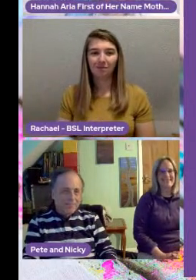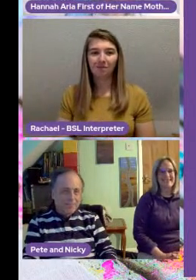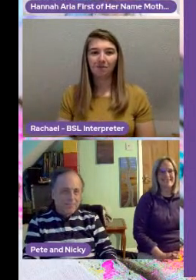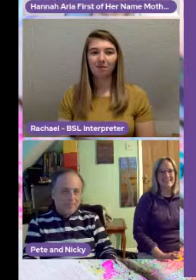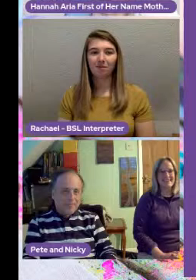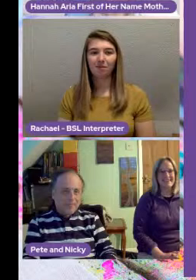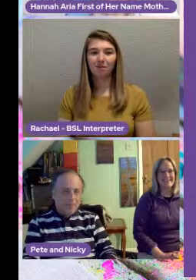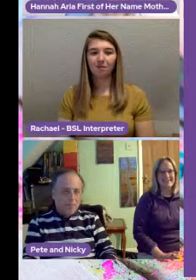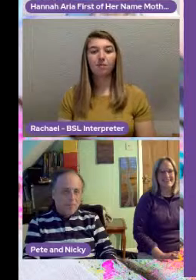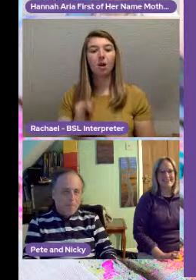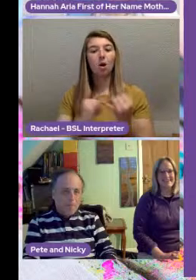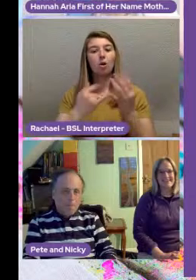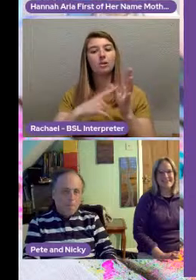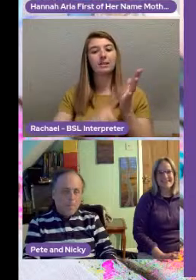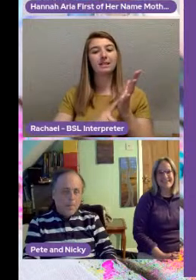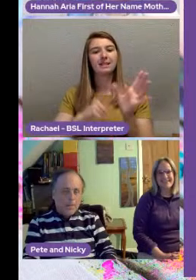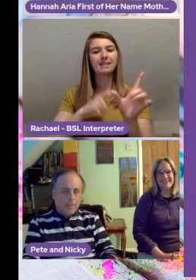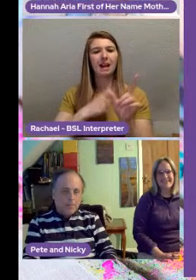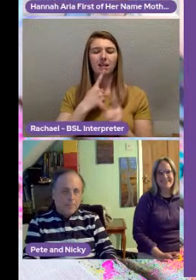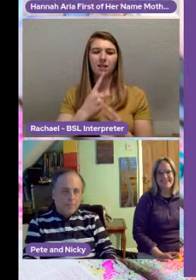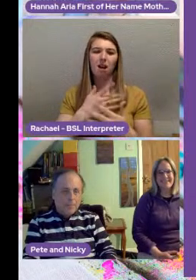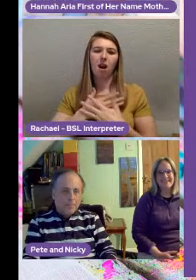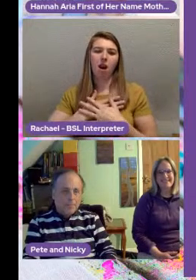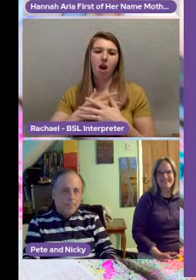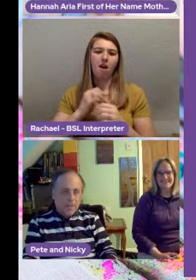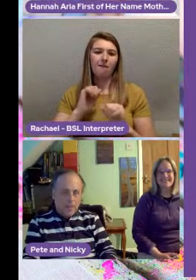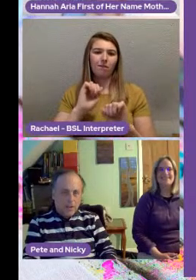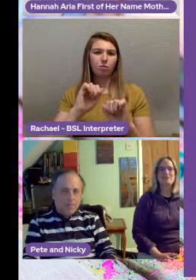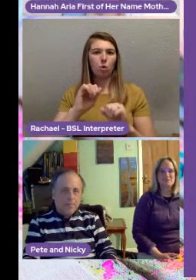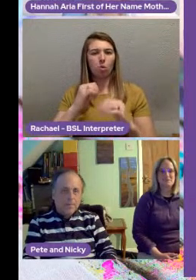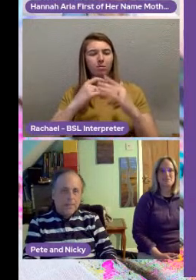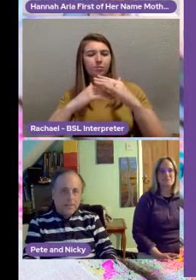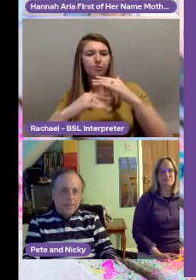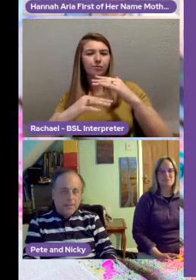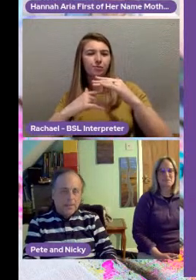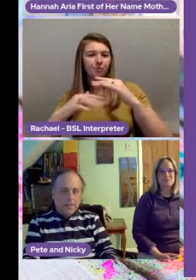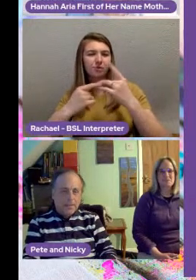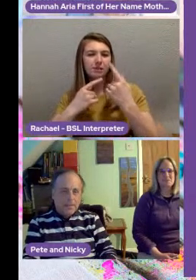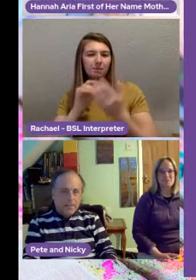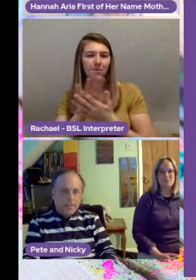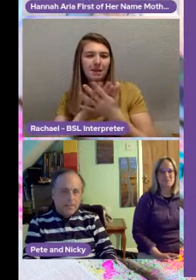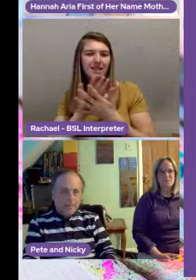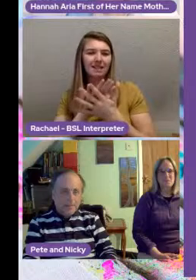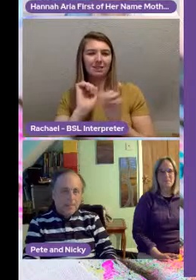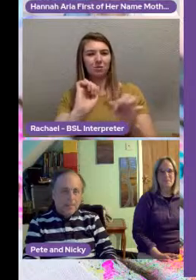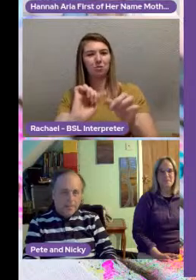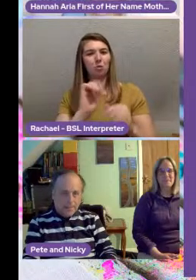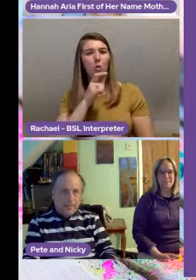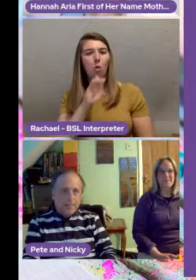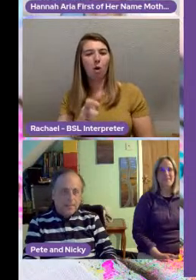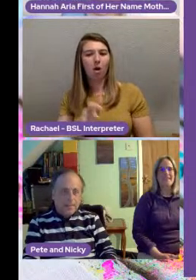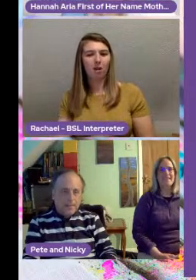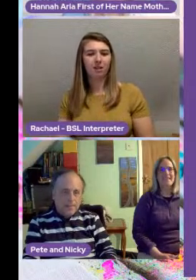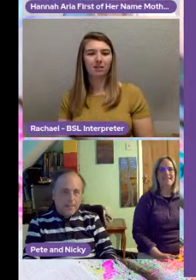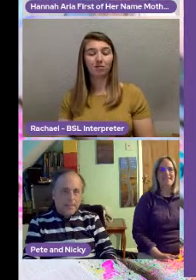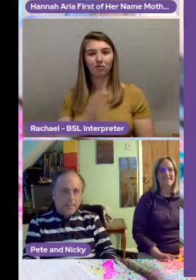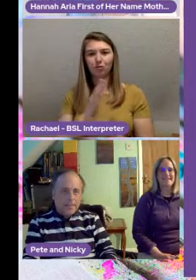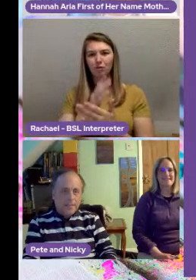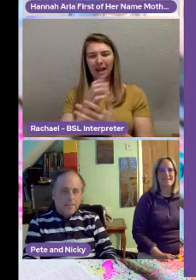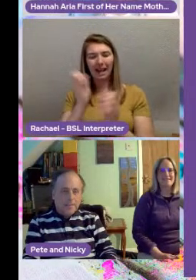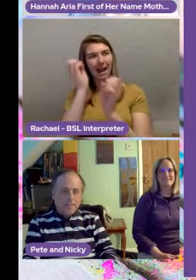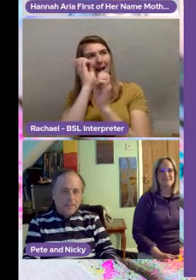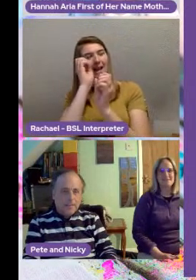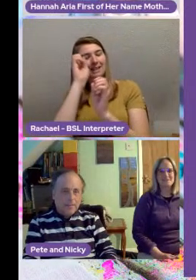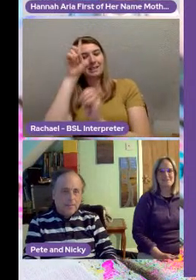So, as Sally says, love the sentiment in your work, Pete. Yeah, it's really inspirational. Fabulous,